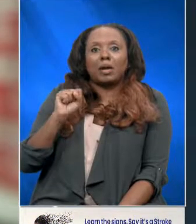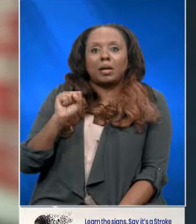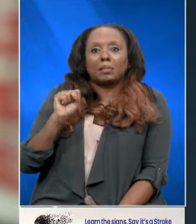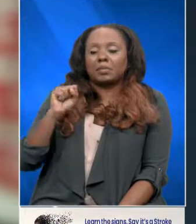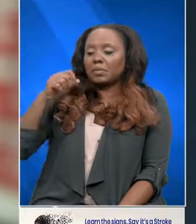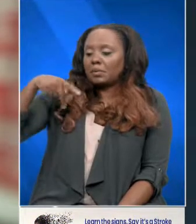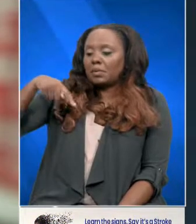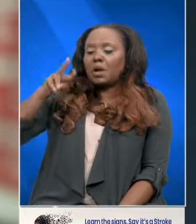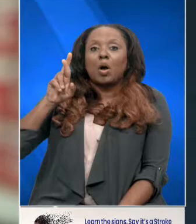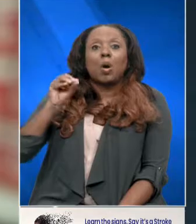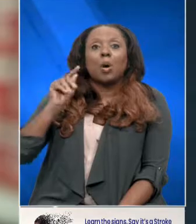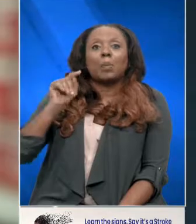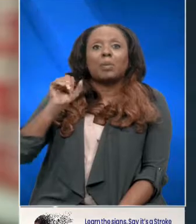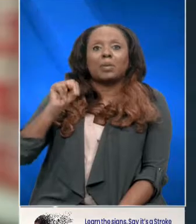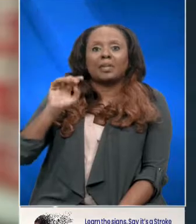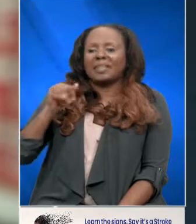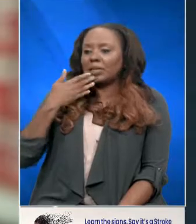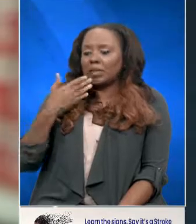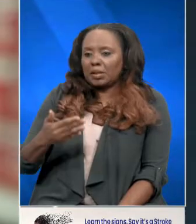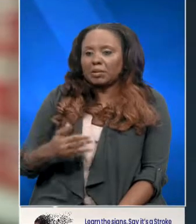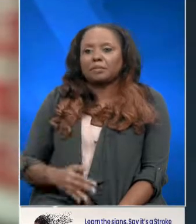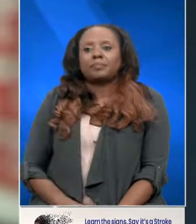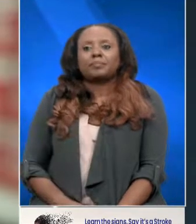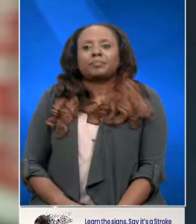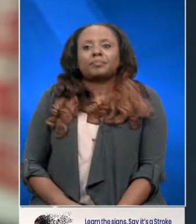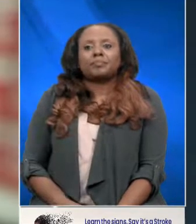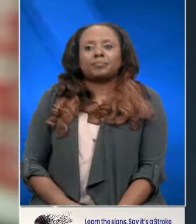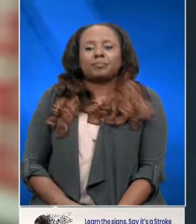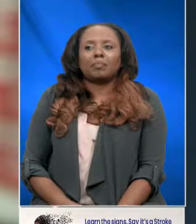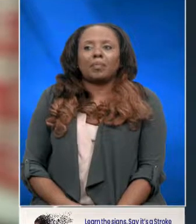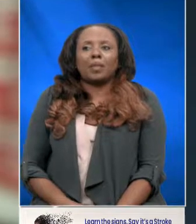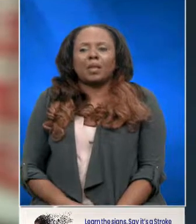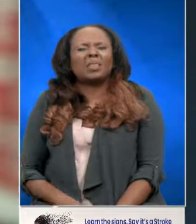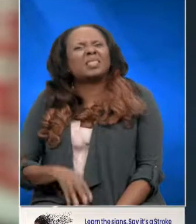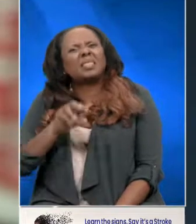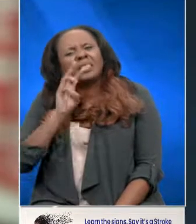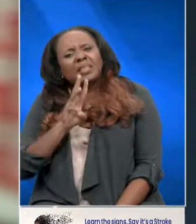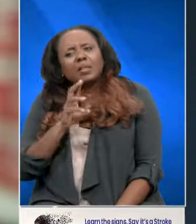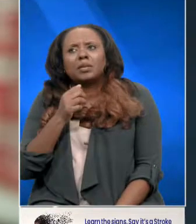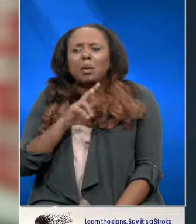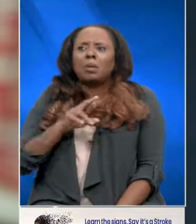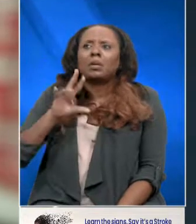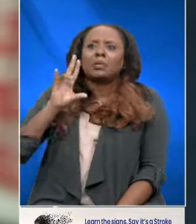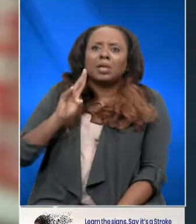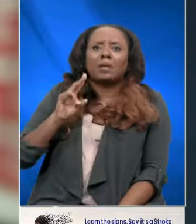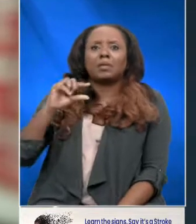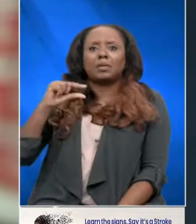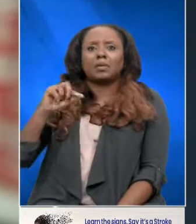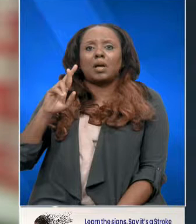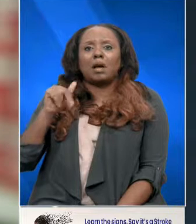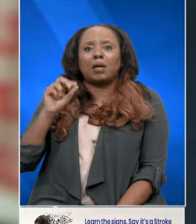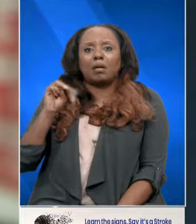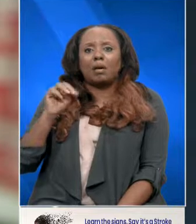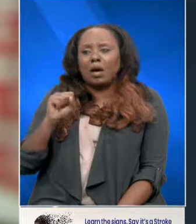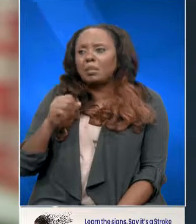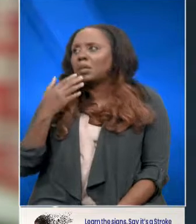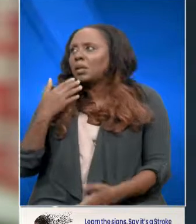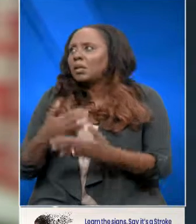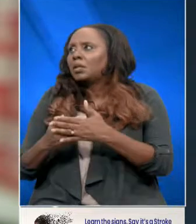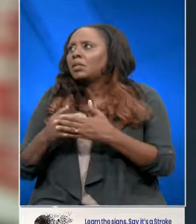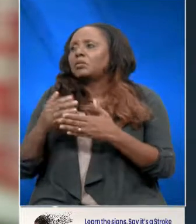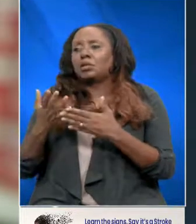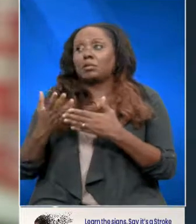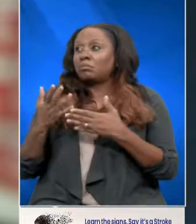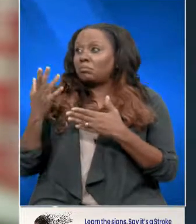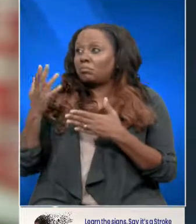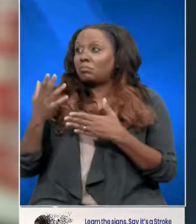of protein. I think a portion of protein is about 6 or about 7 grams. So if you get at least 2 portions of protein from this one can, so that's a